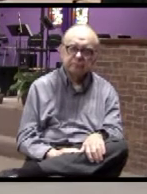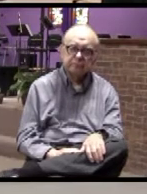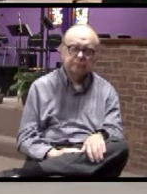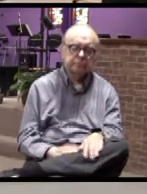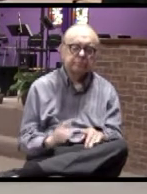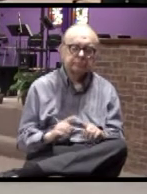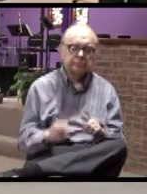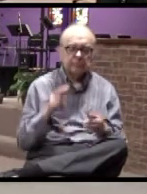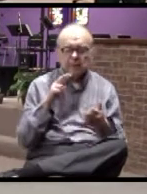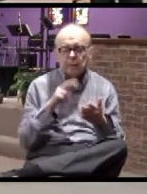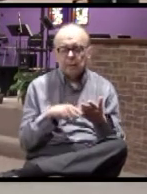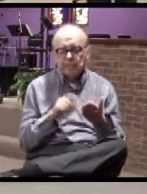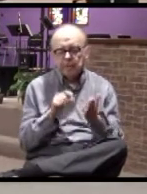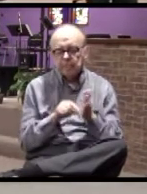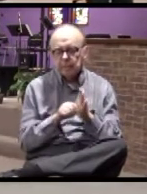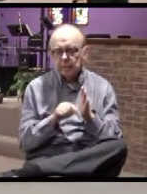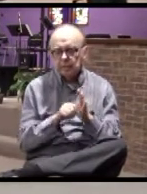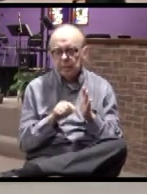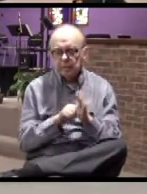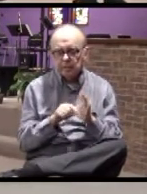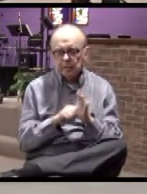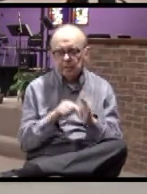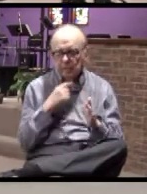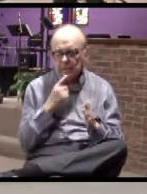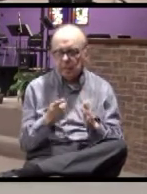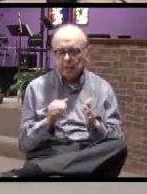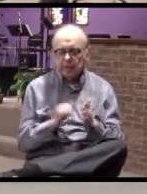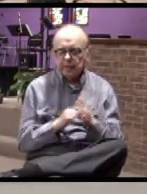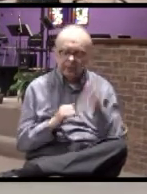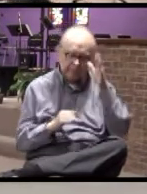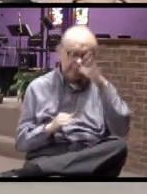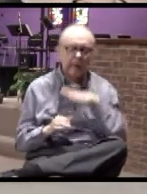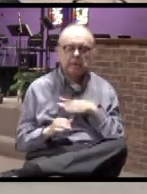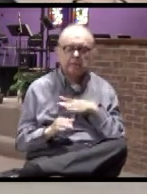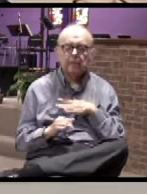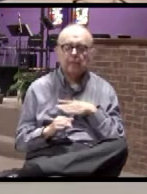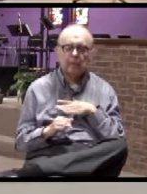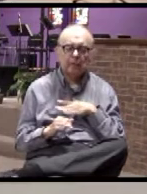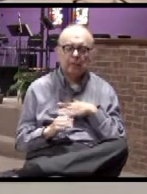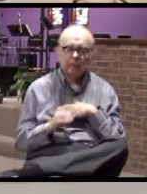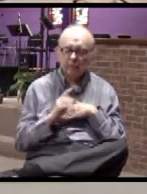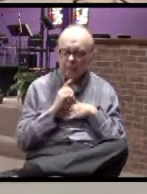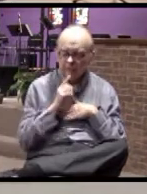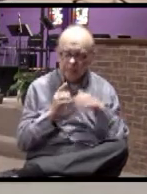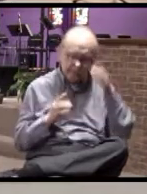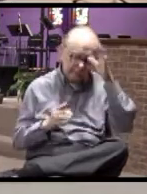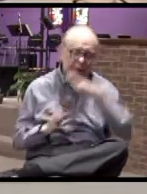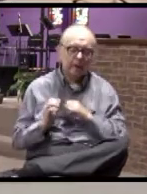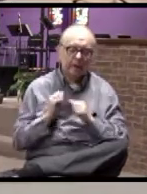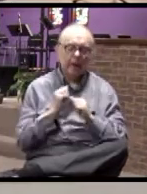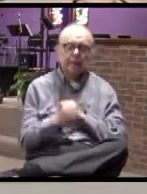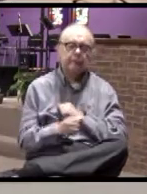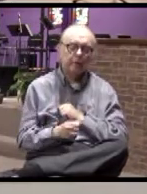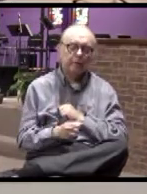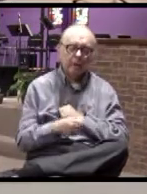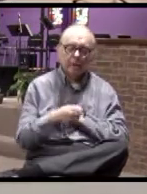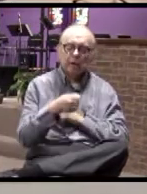But if I read the scripture says that this man is a man after God's own